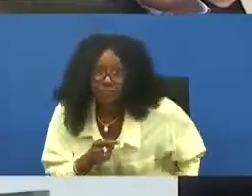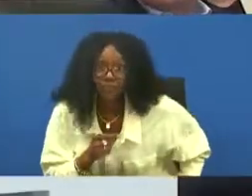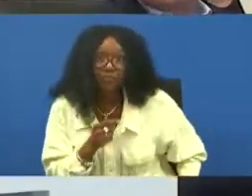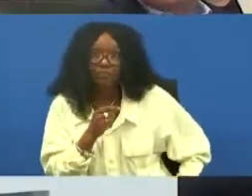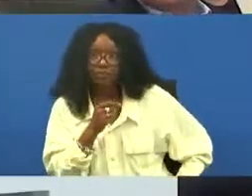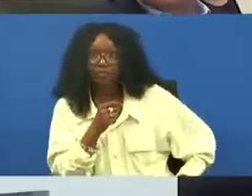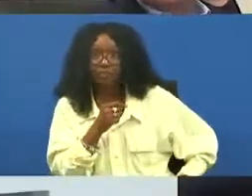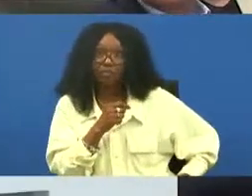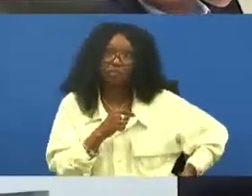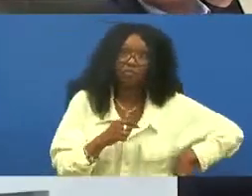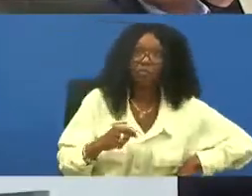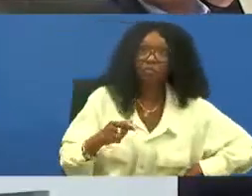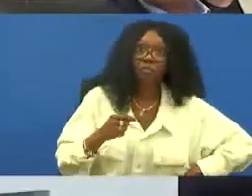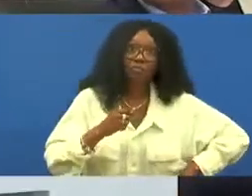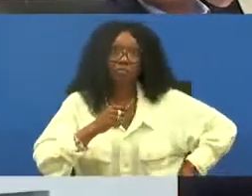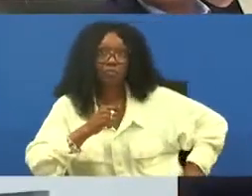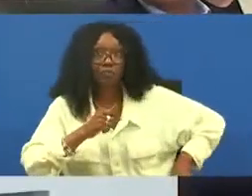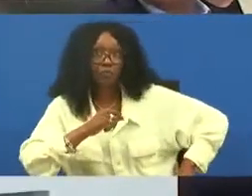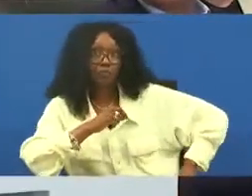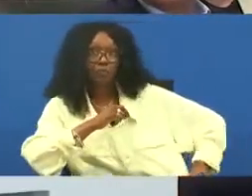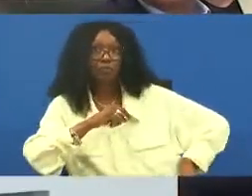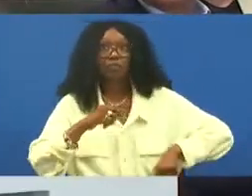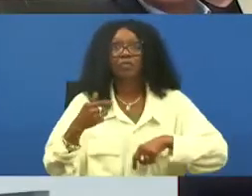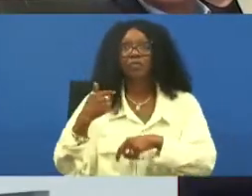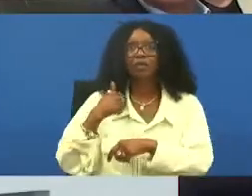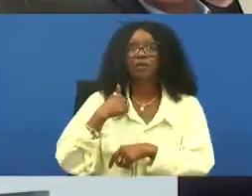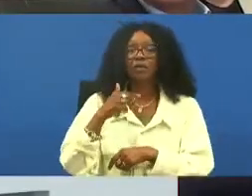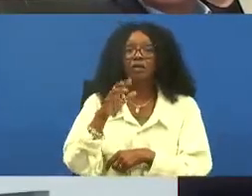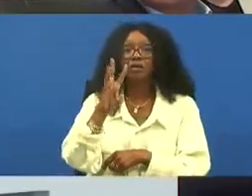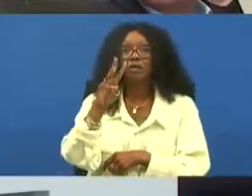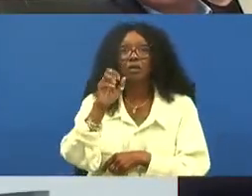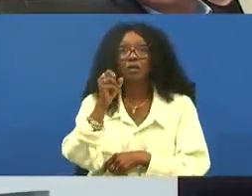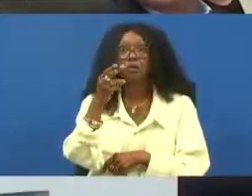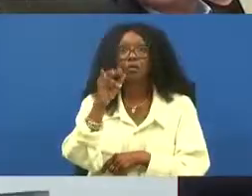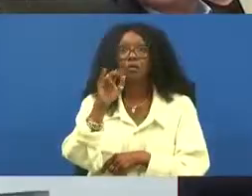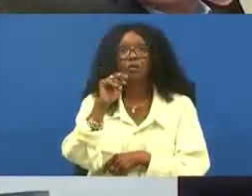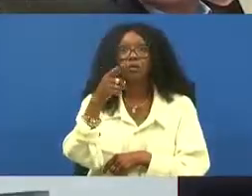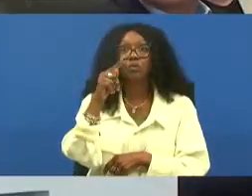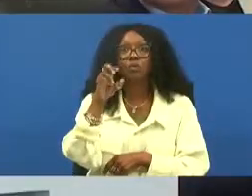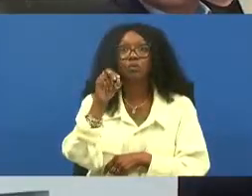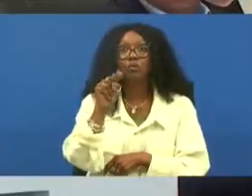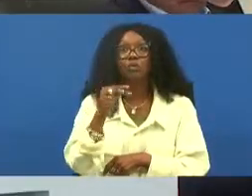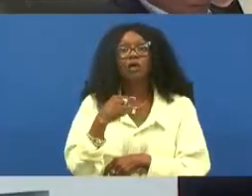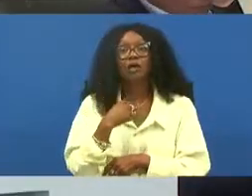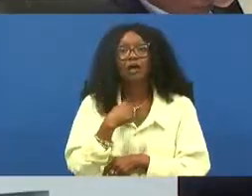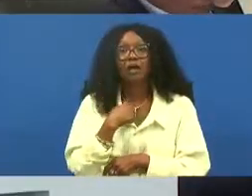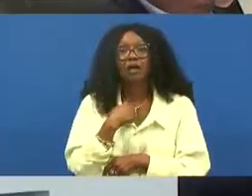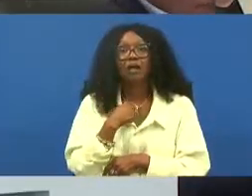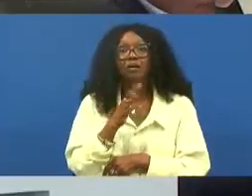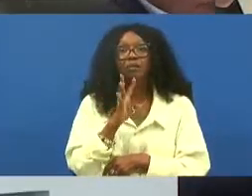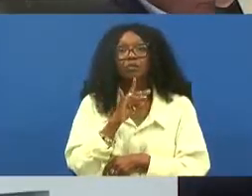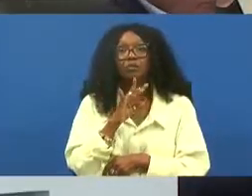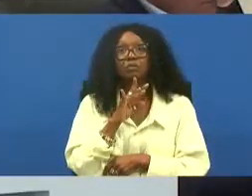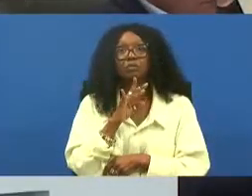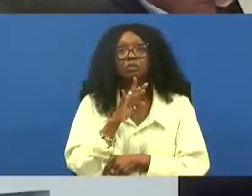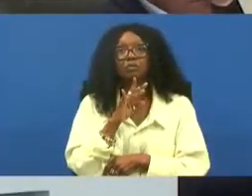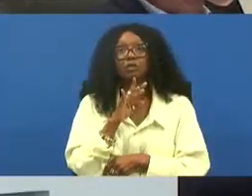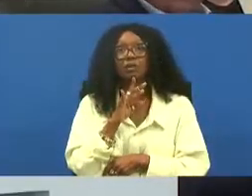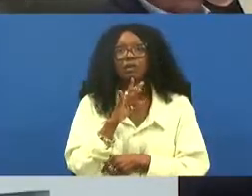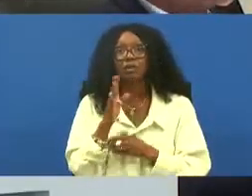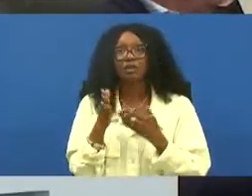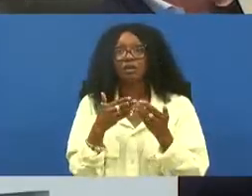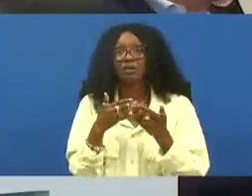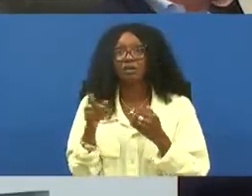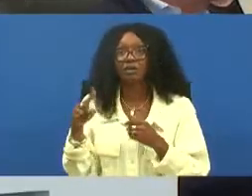Yes, ma'am. Hello, my name is Rosalie Washington, and I'm not speaking on whatever they were talking about because I got here